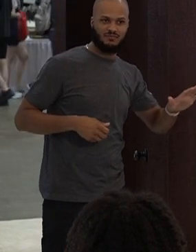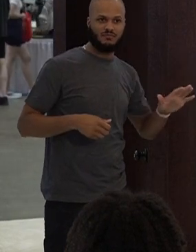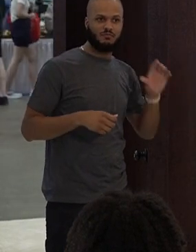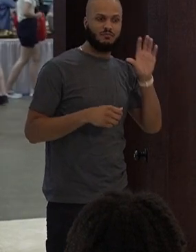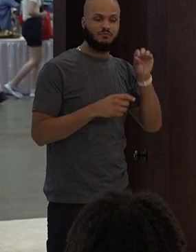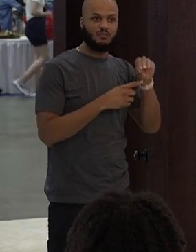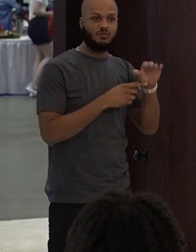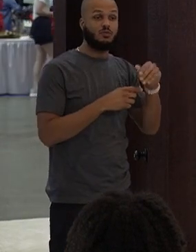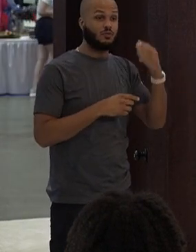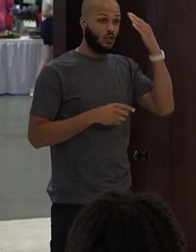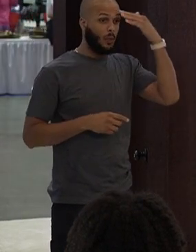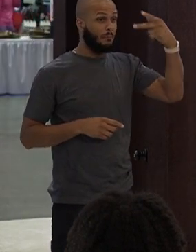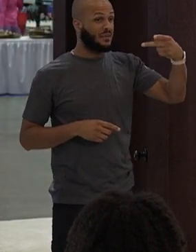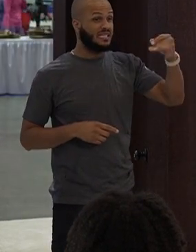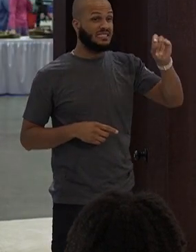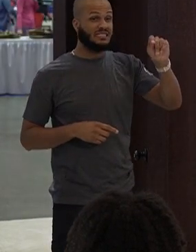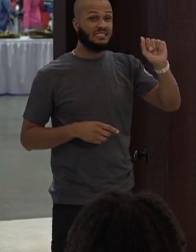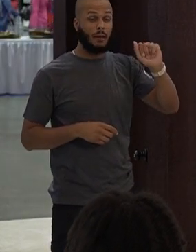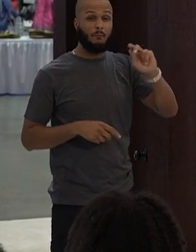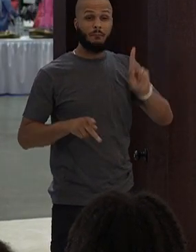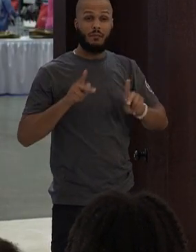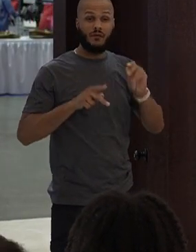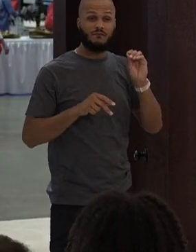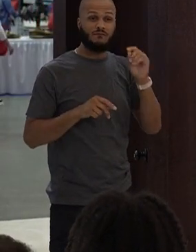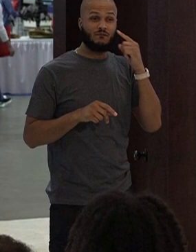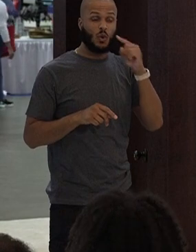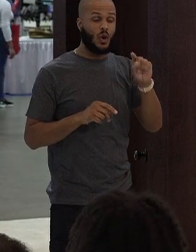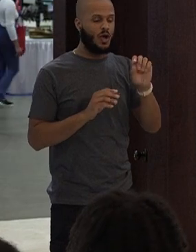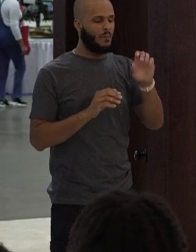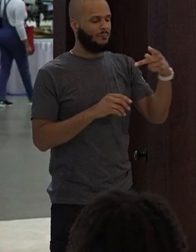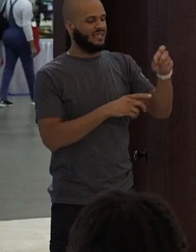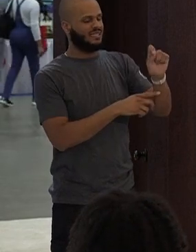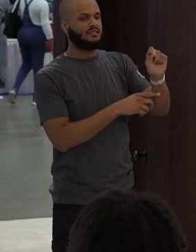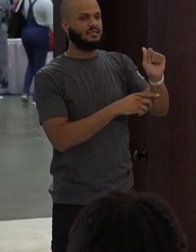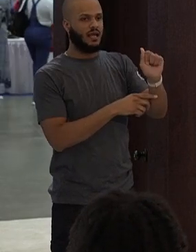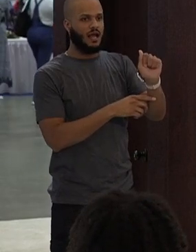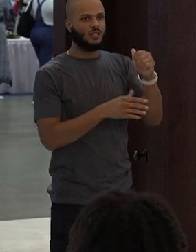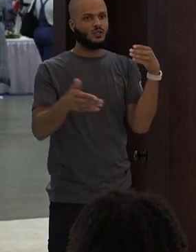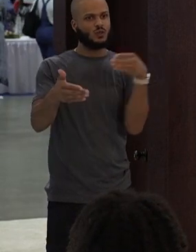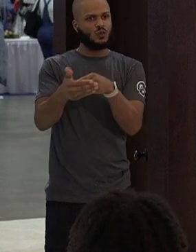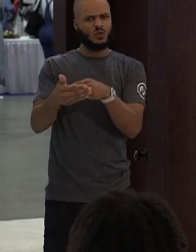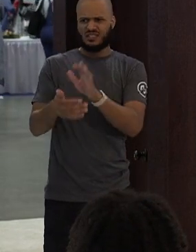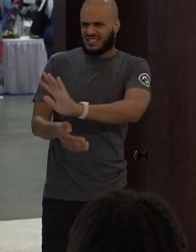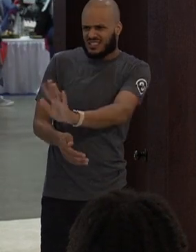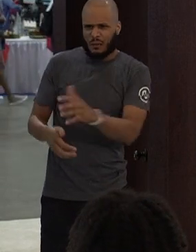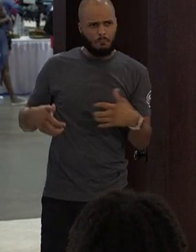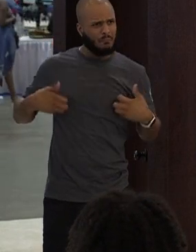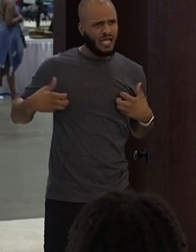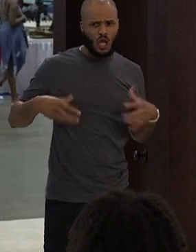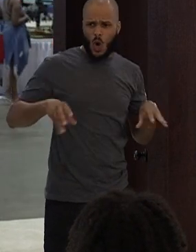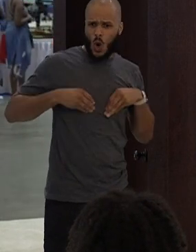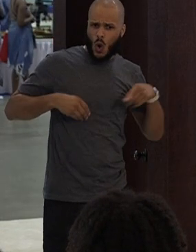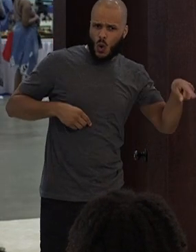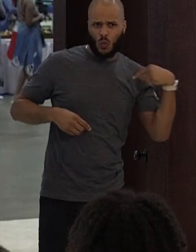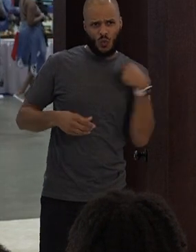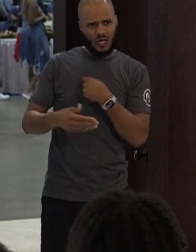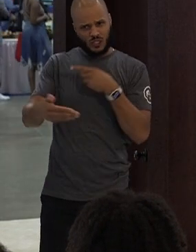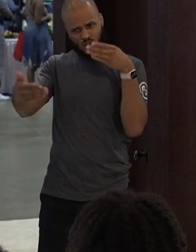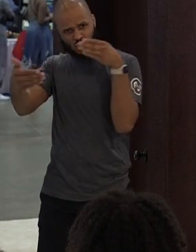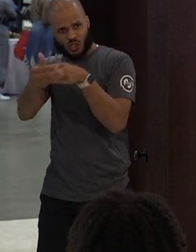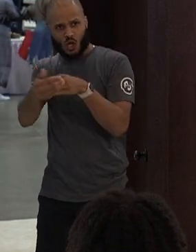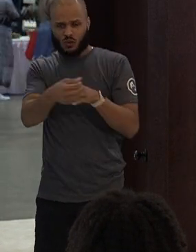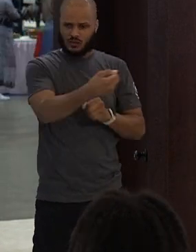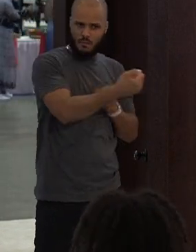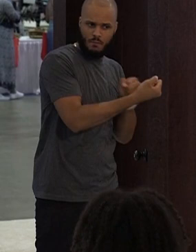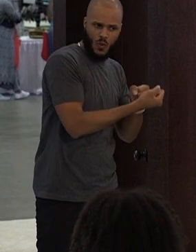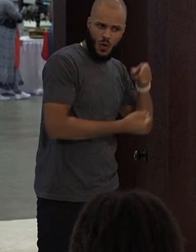PETA, People for the Ethical Treatment of Animals, came along and sued and said, no, that the monkey owns that, and we are suing on behalf